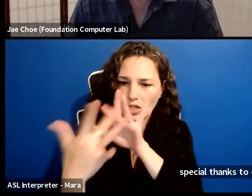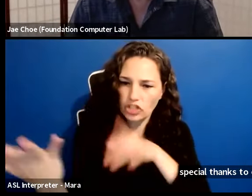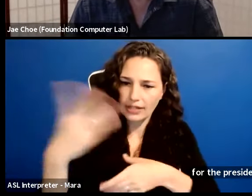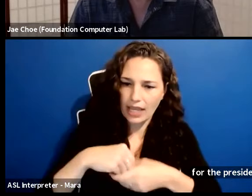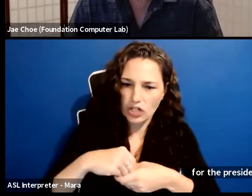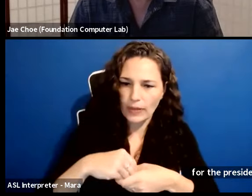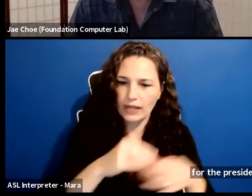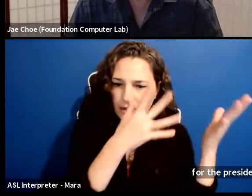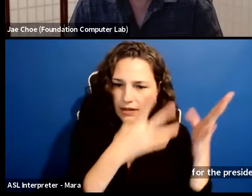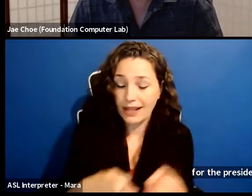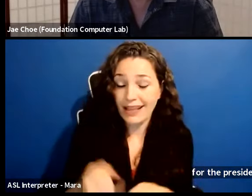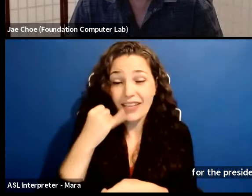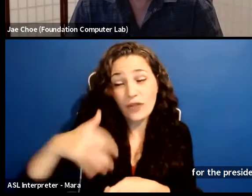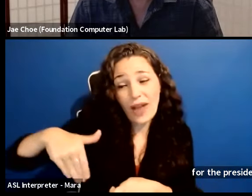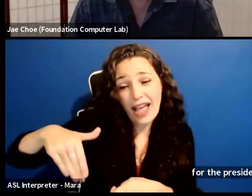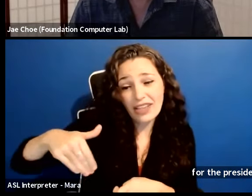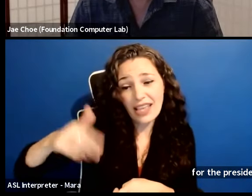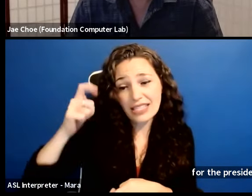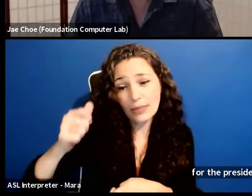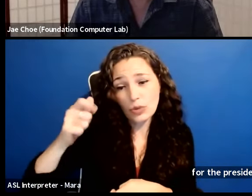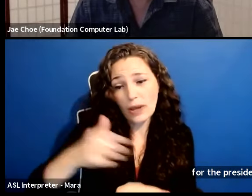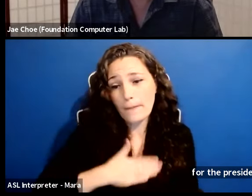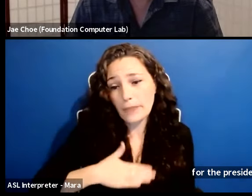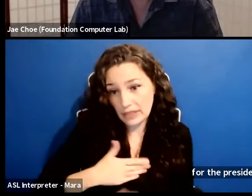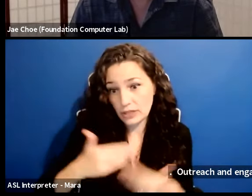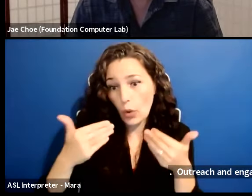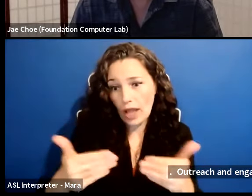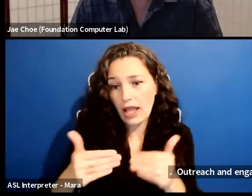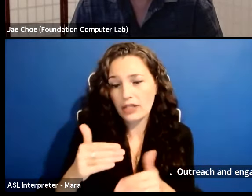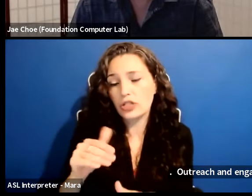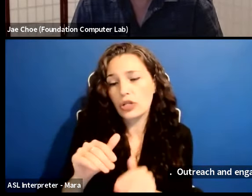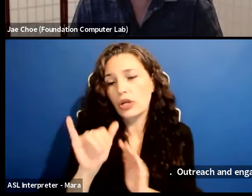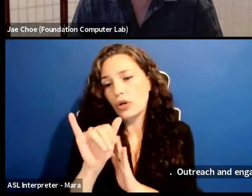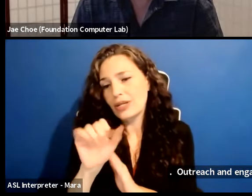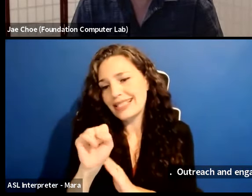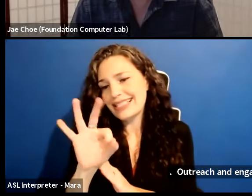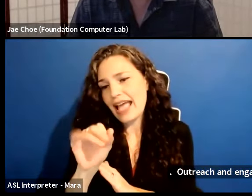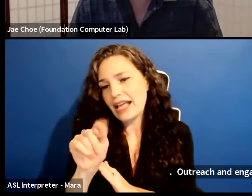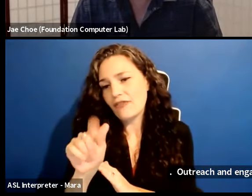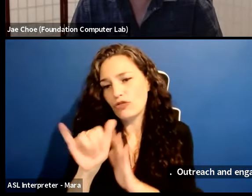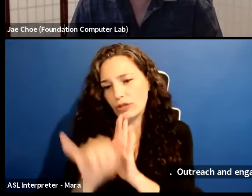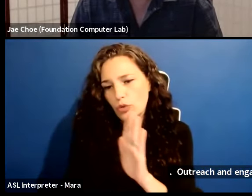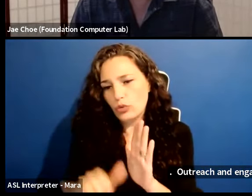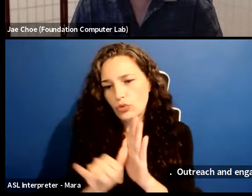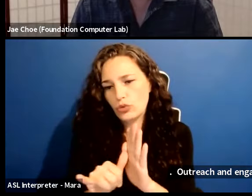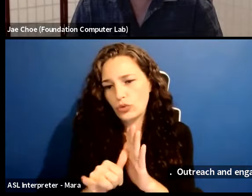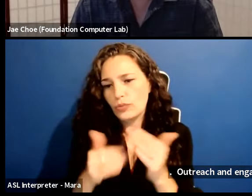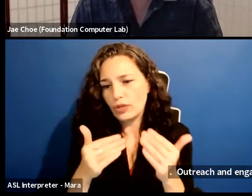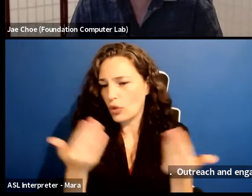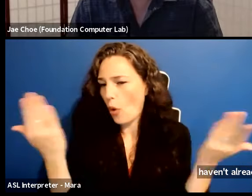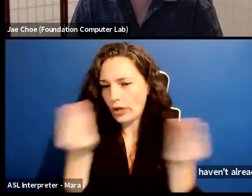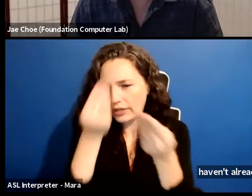you're here, please subscribe to SAG-AFTRA's YouTube channel to get updates on the great content we're posting. Thank you so